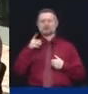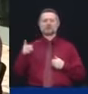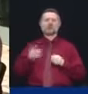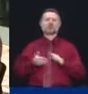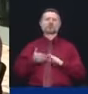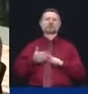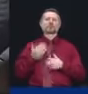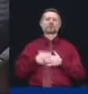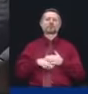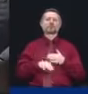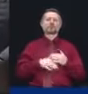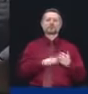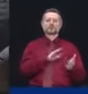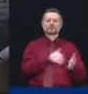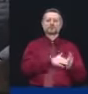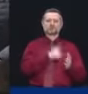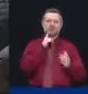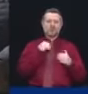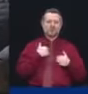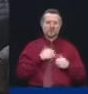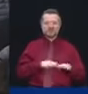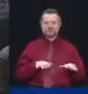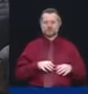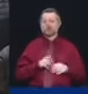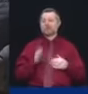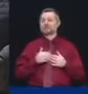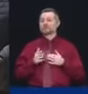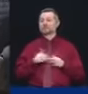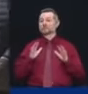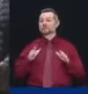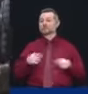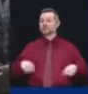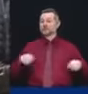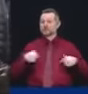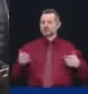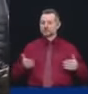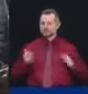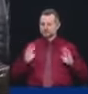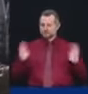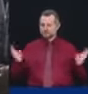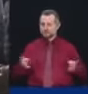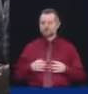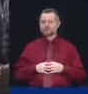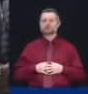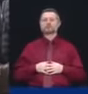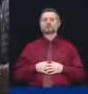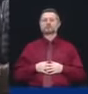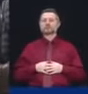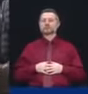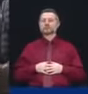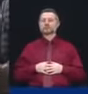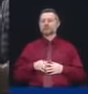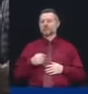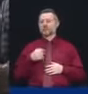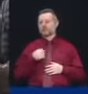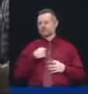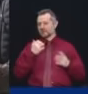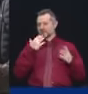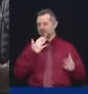great to have so many partners here today and all of you as well. I have to stop and just say thank you, Governor, for